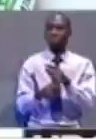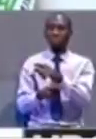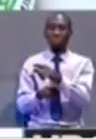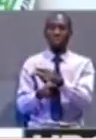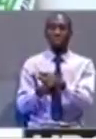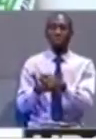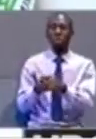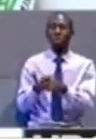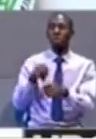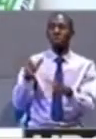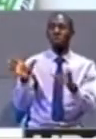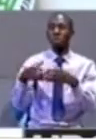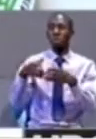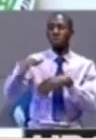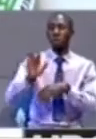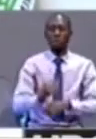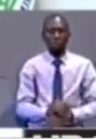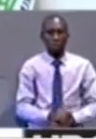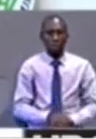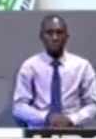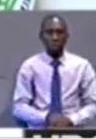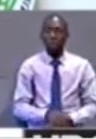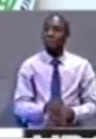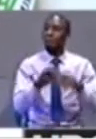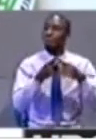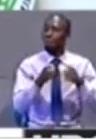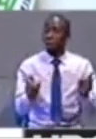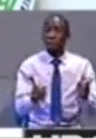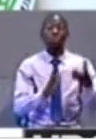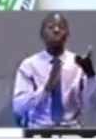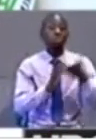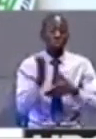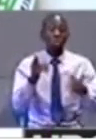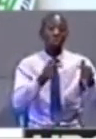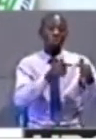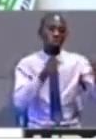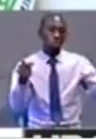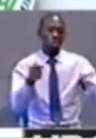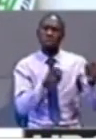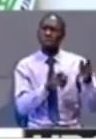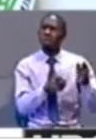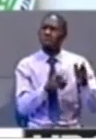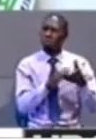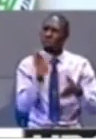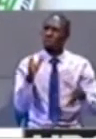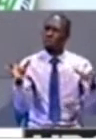party. On the contrary, it is the opposition, especially this group of